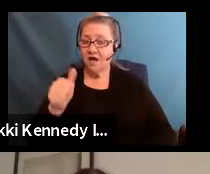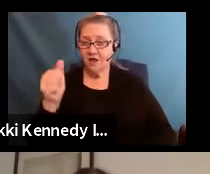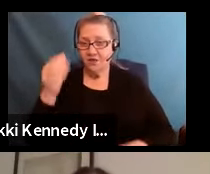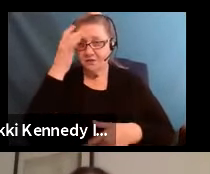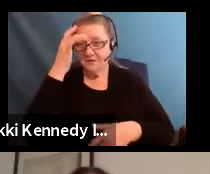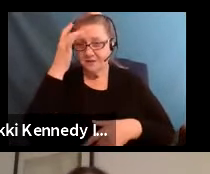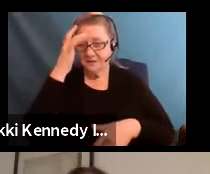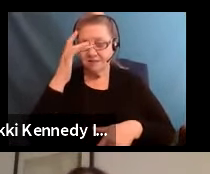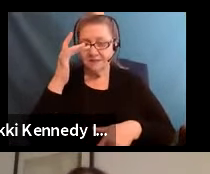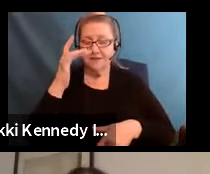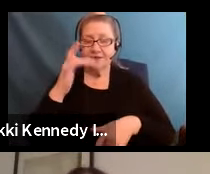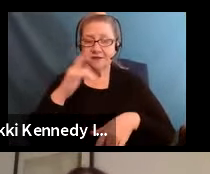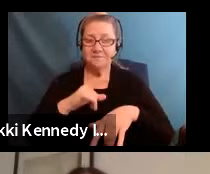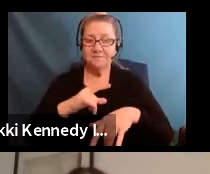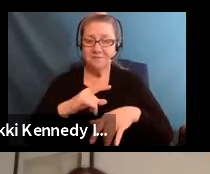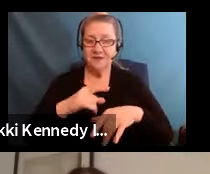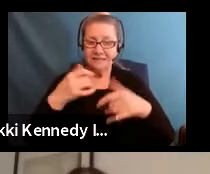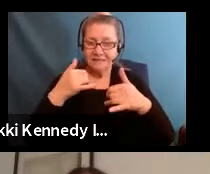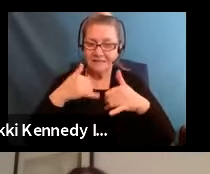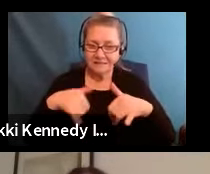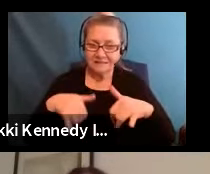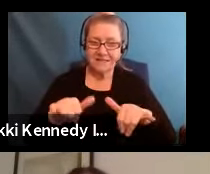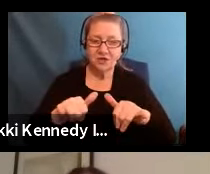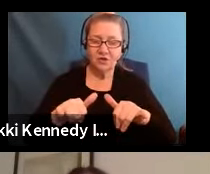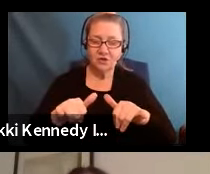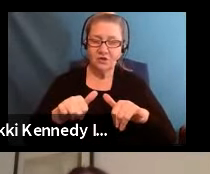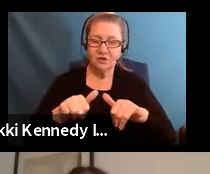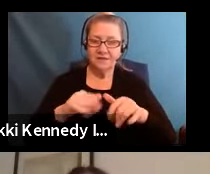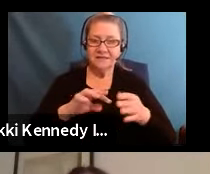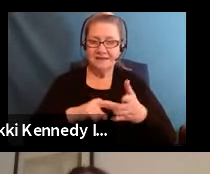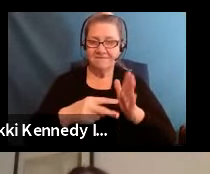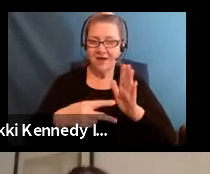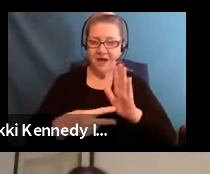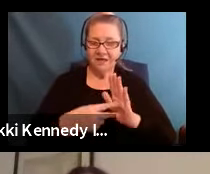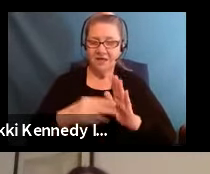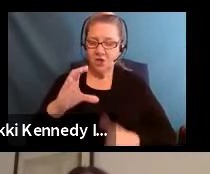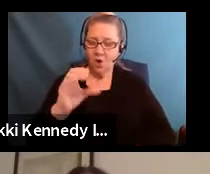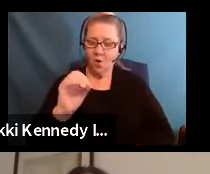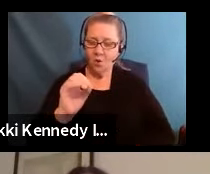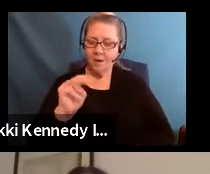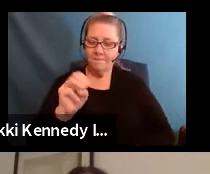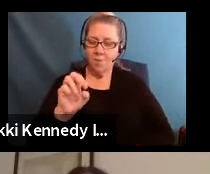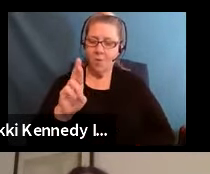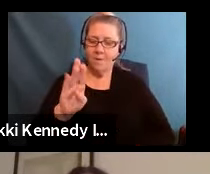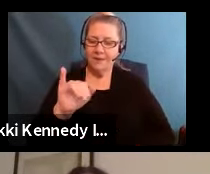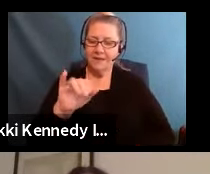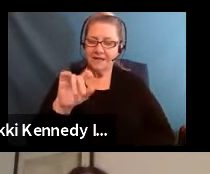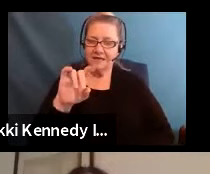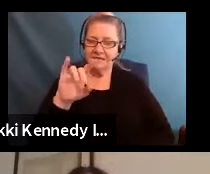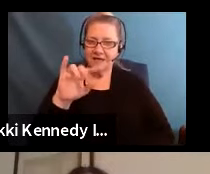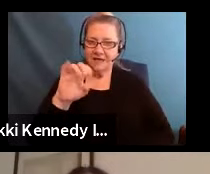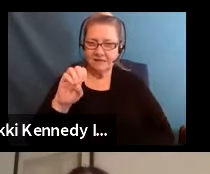the CDC list of comorbidities? And I want to answer that to say,